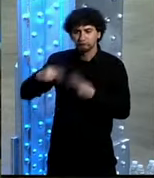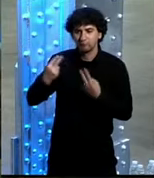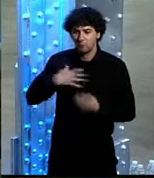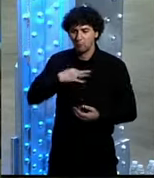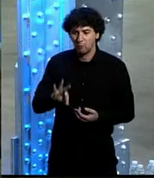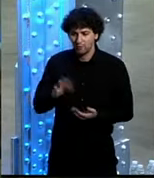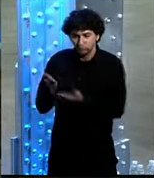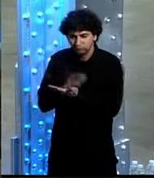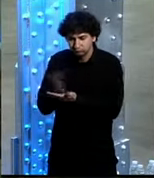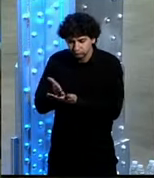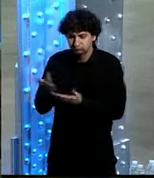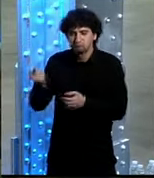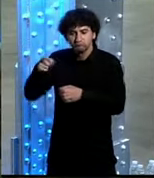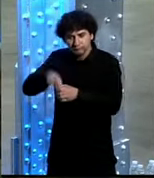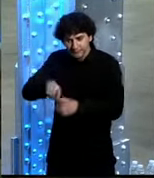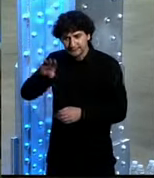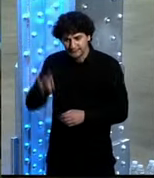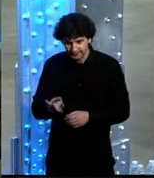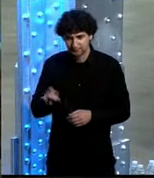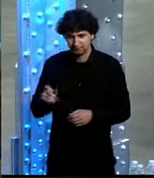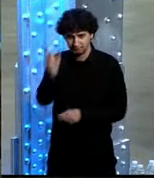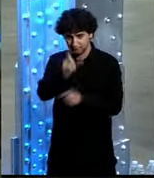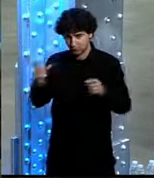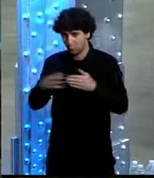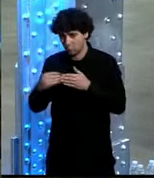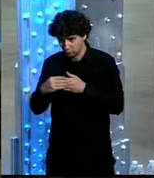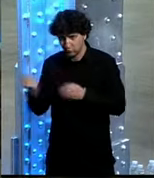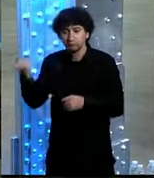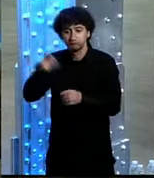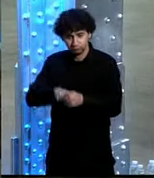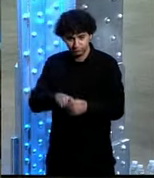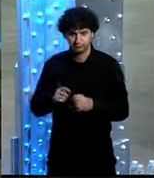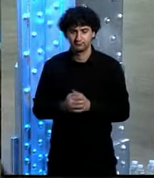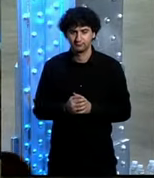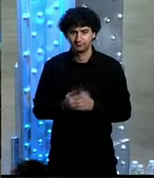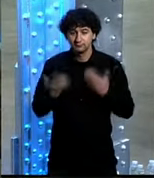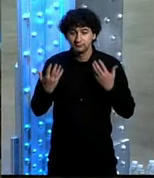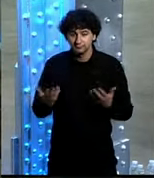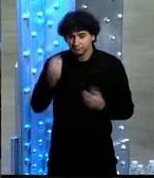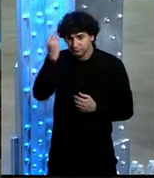replaced by new ways of telling stories that allow us for